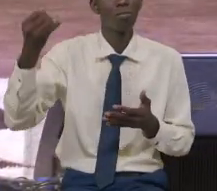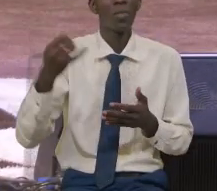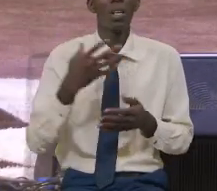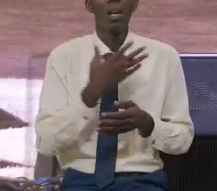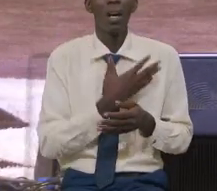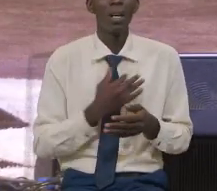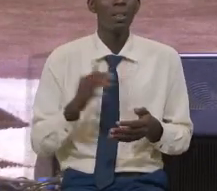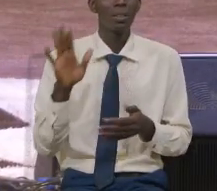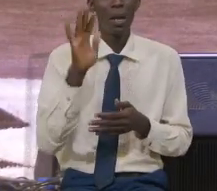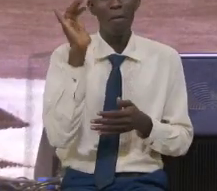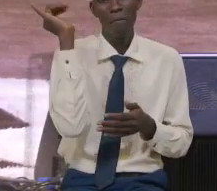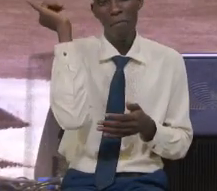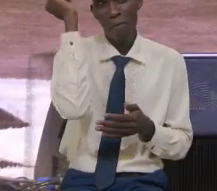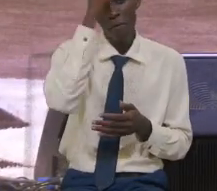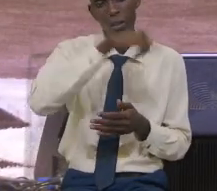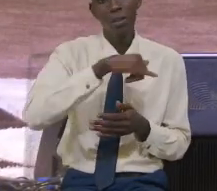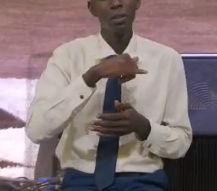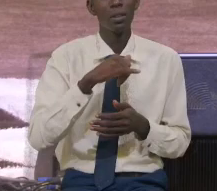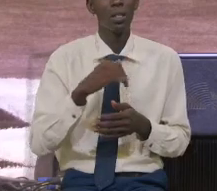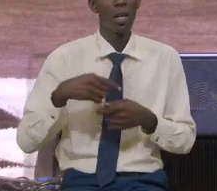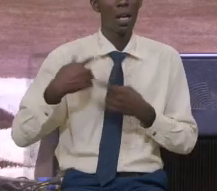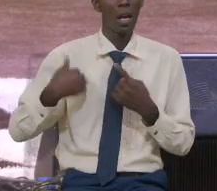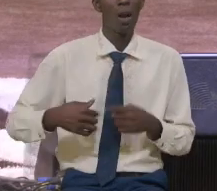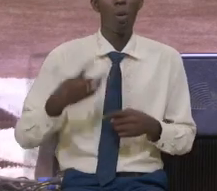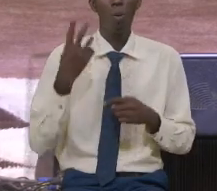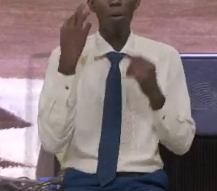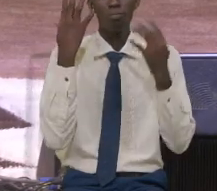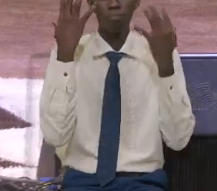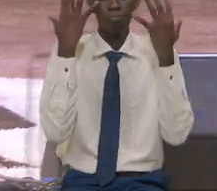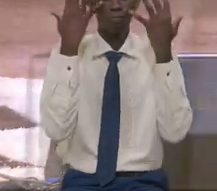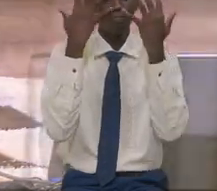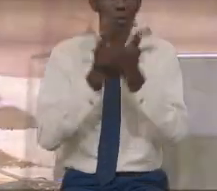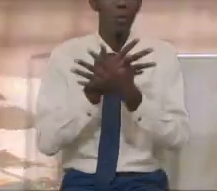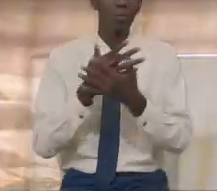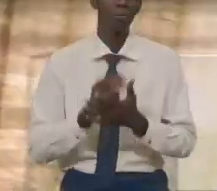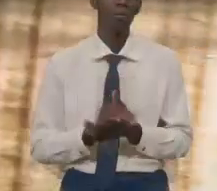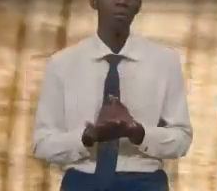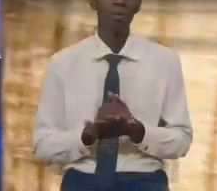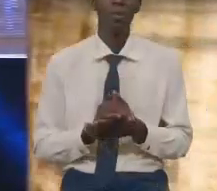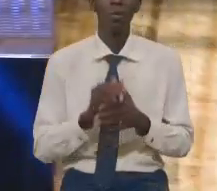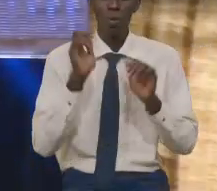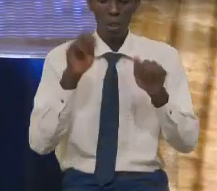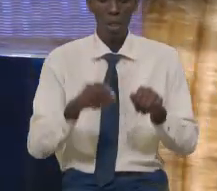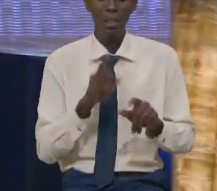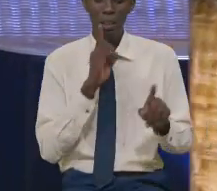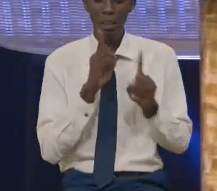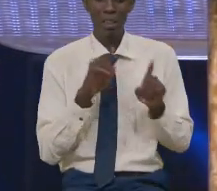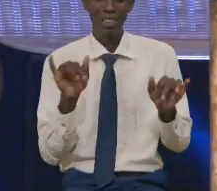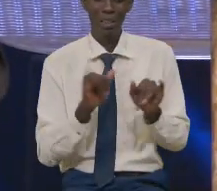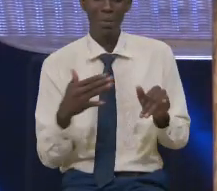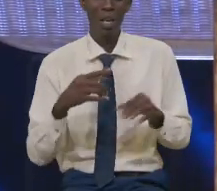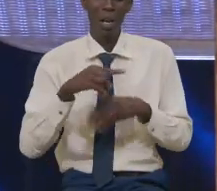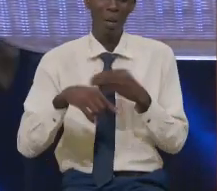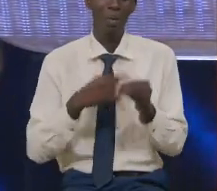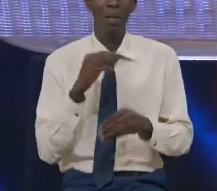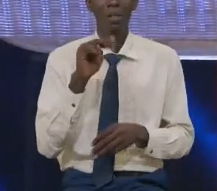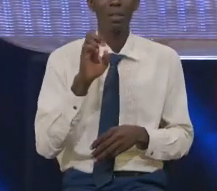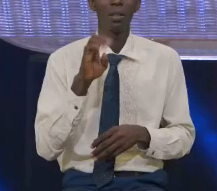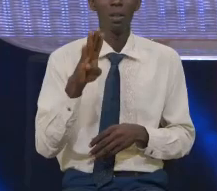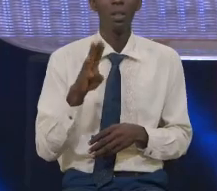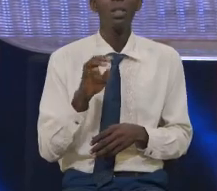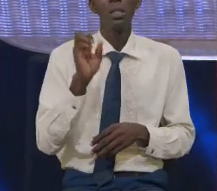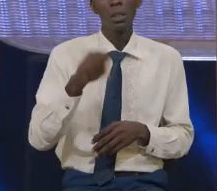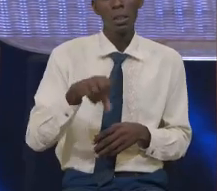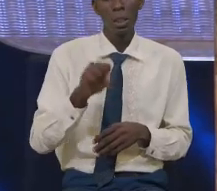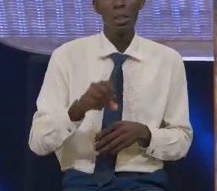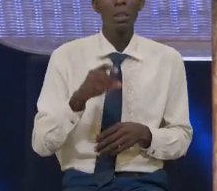and their foolish heart was darkened. We can say that about Nebuchadnezzar. Even though he knew something